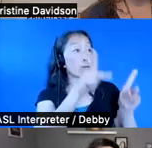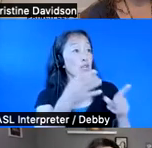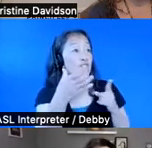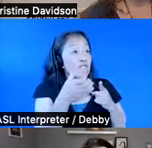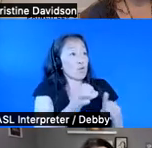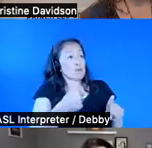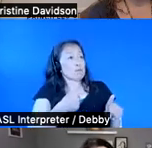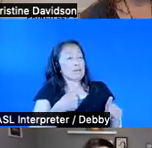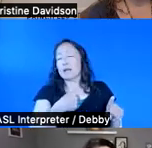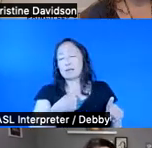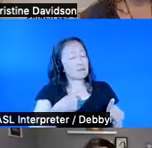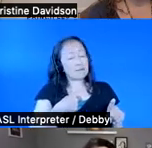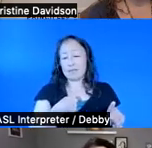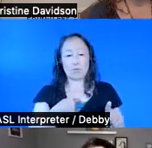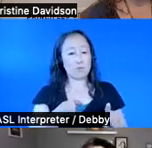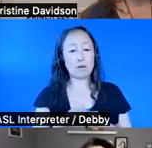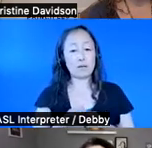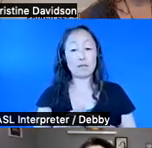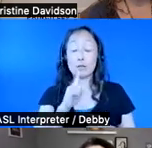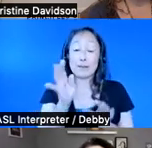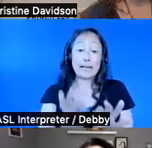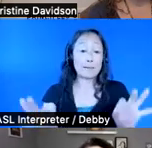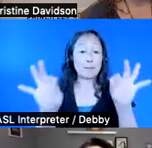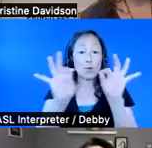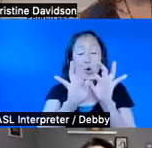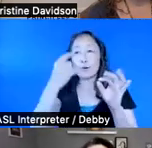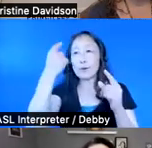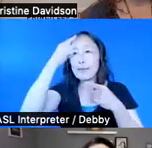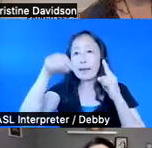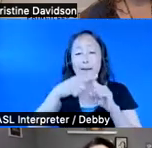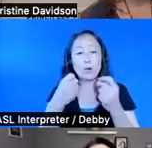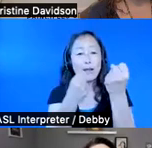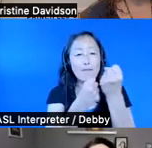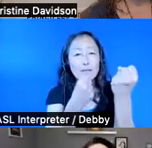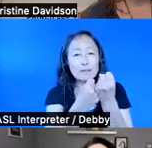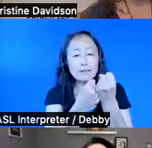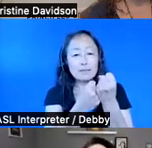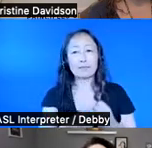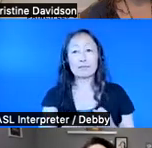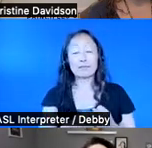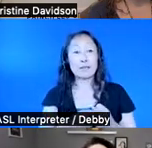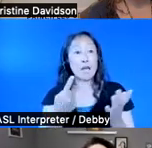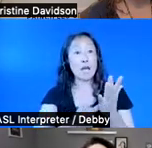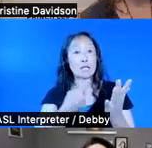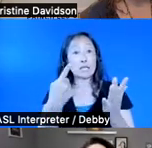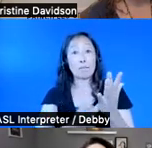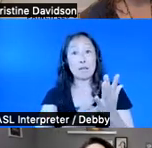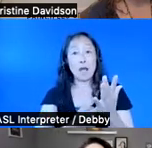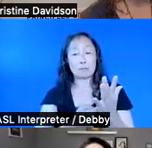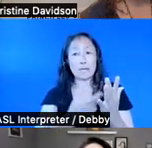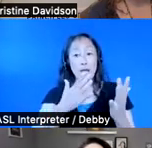about advocacy and we think about the choices that have been taken from victims and